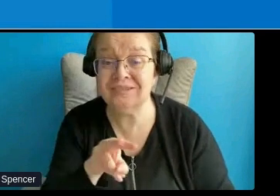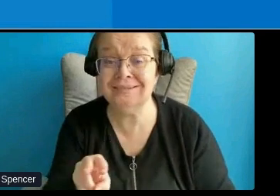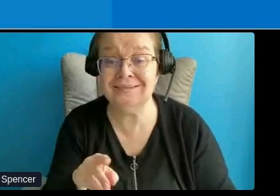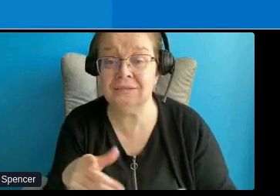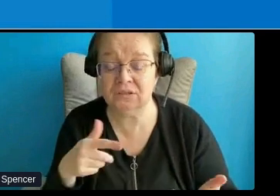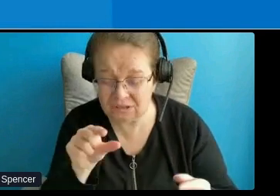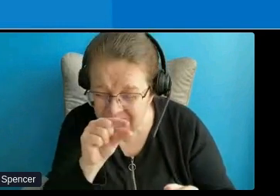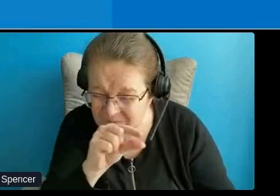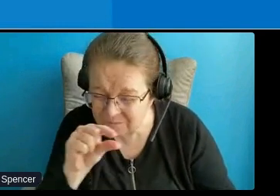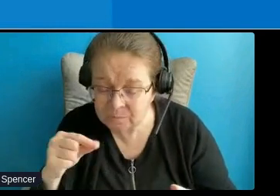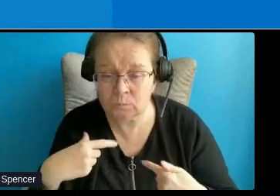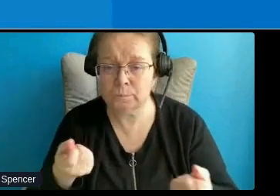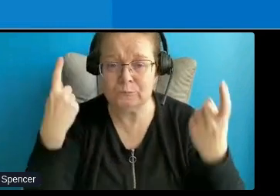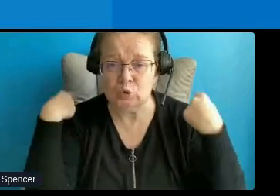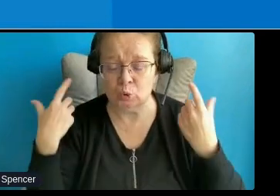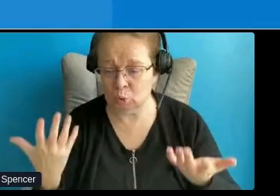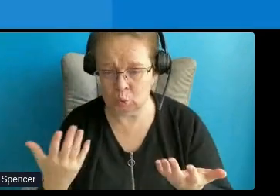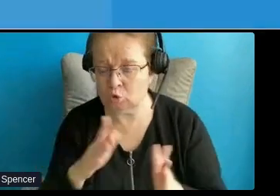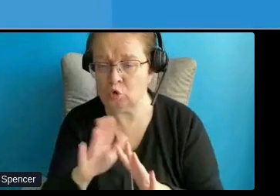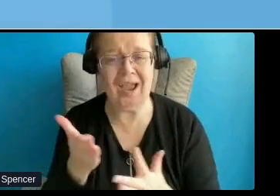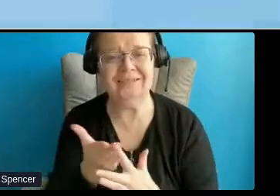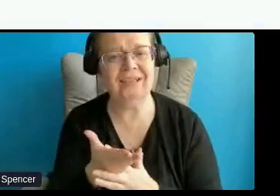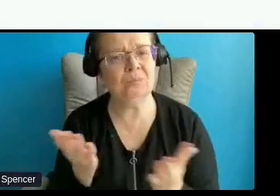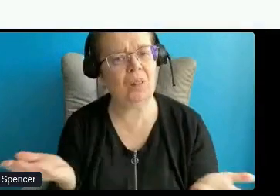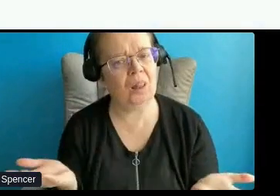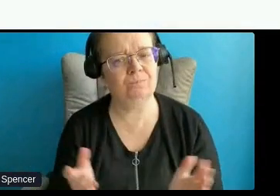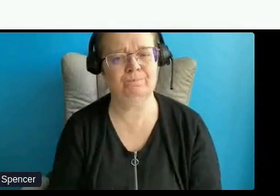So that was one of the findings around cost as well.